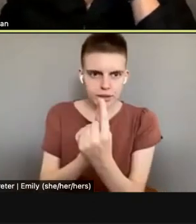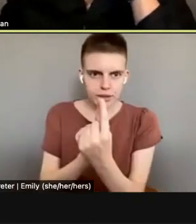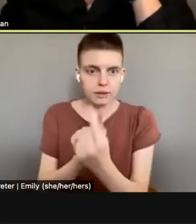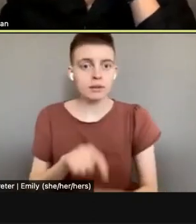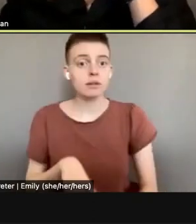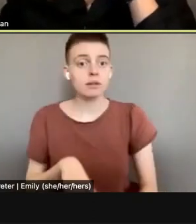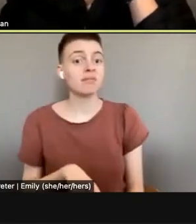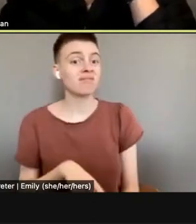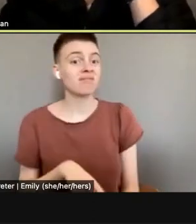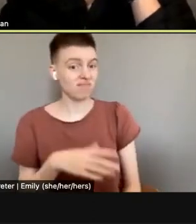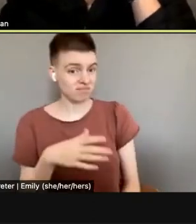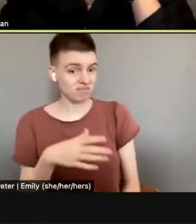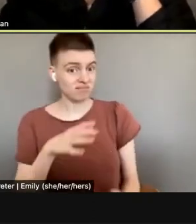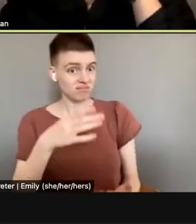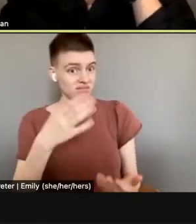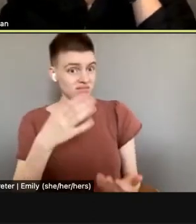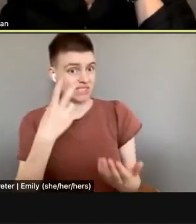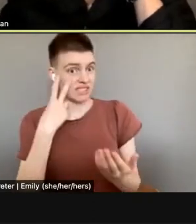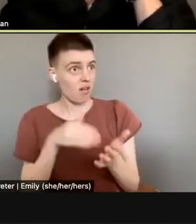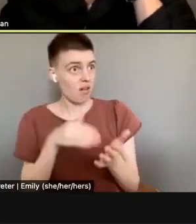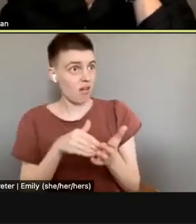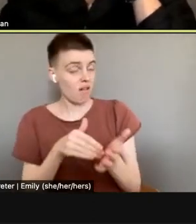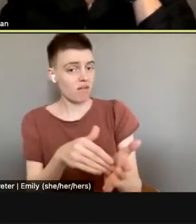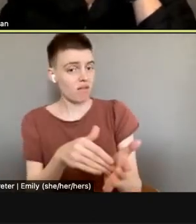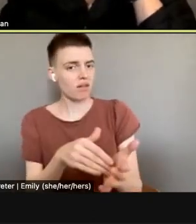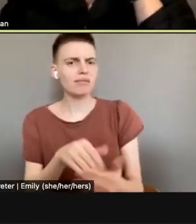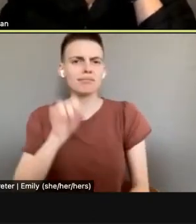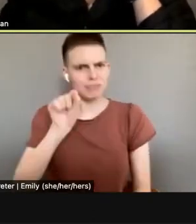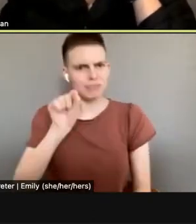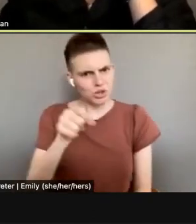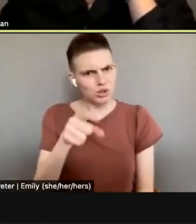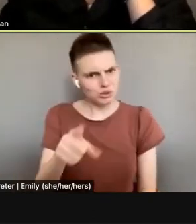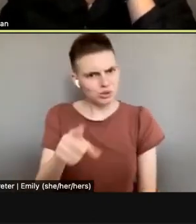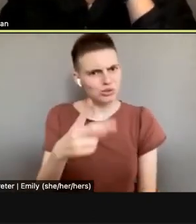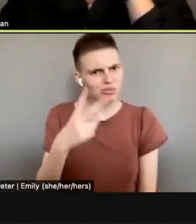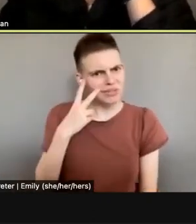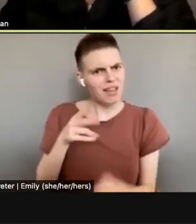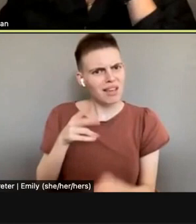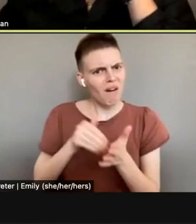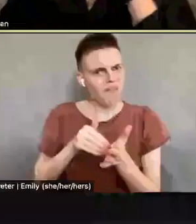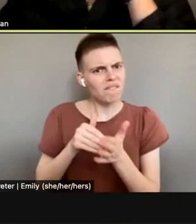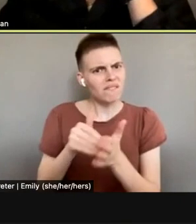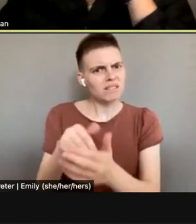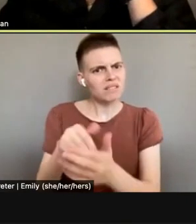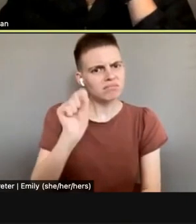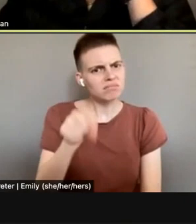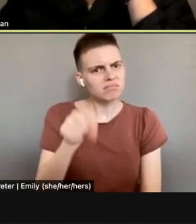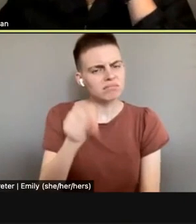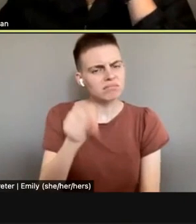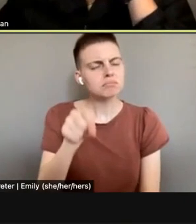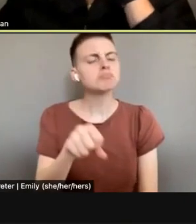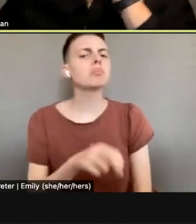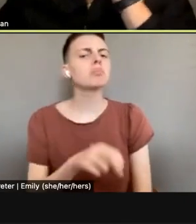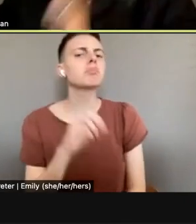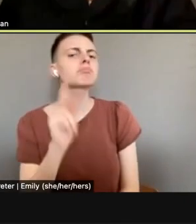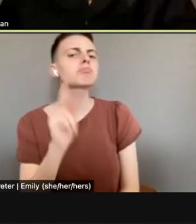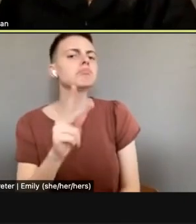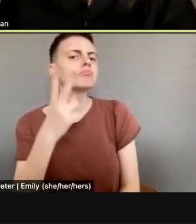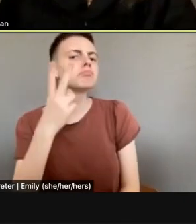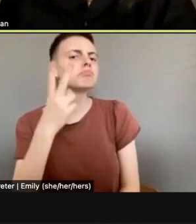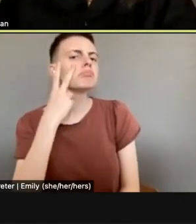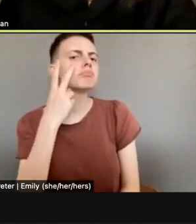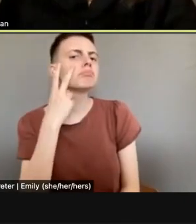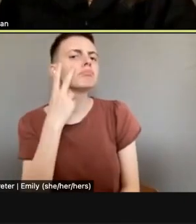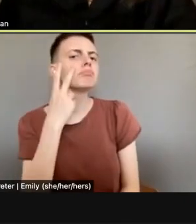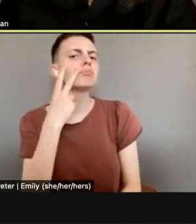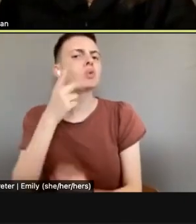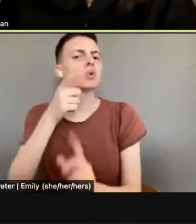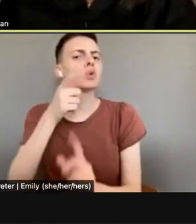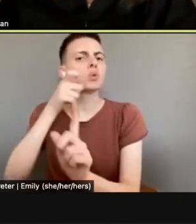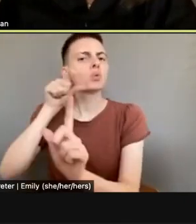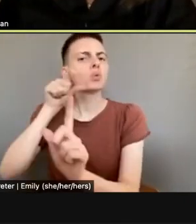see this person very frequently? Yeah, Griffin sees this person pretty frequently. Okay, so let's see if you can figure this out, Griffin.